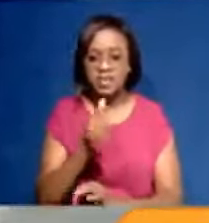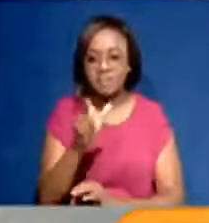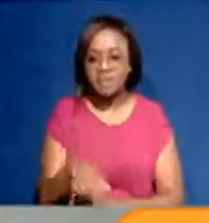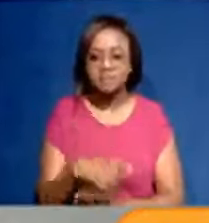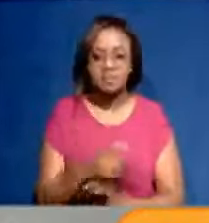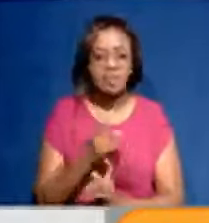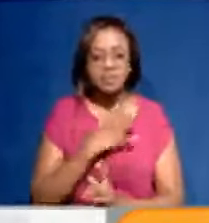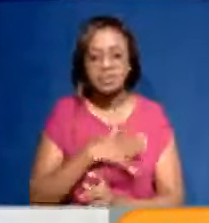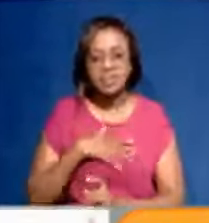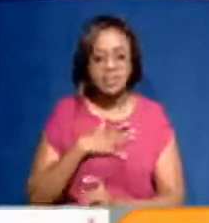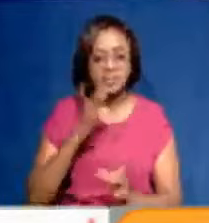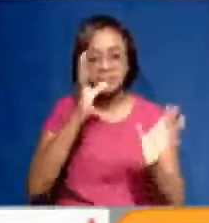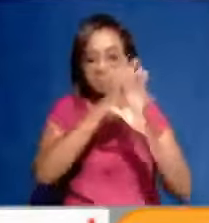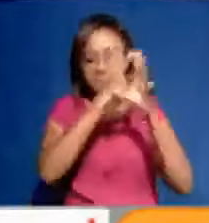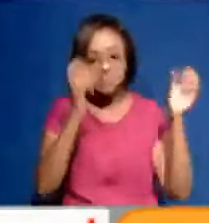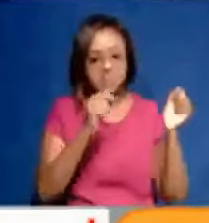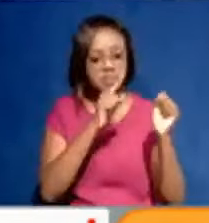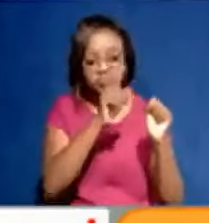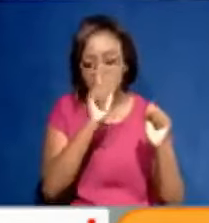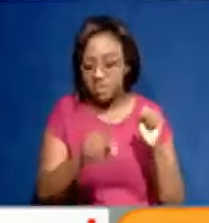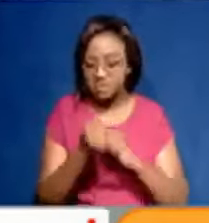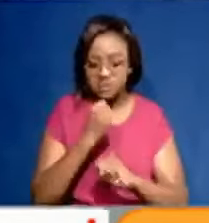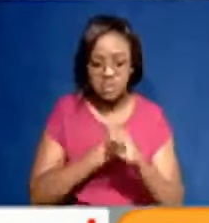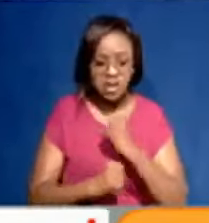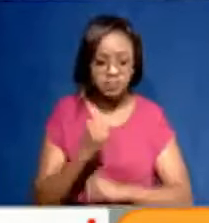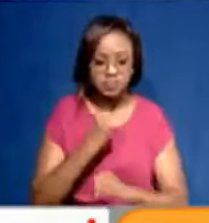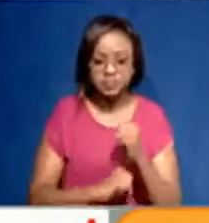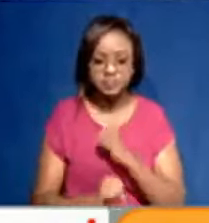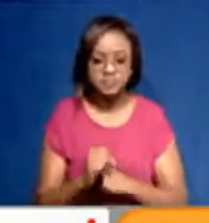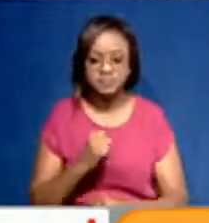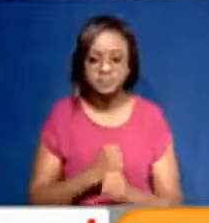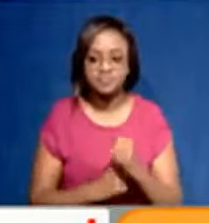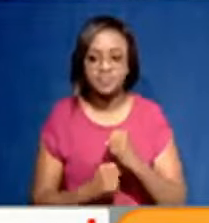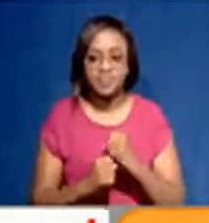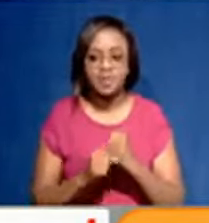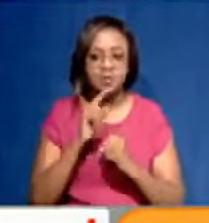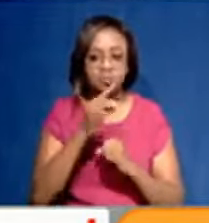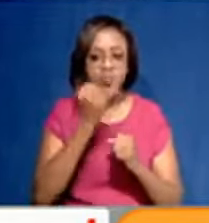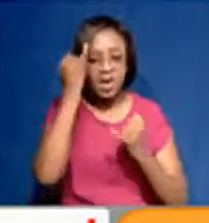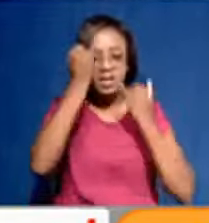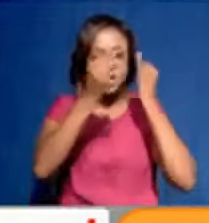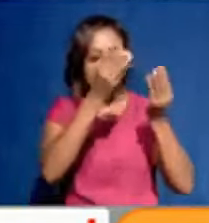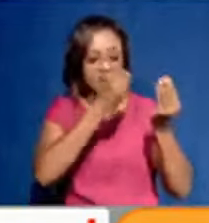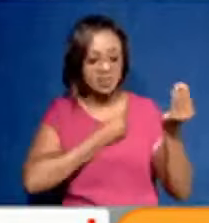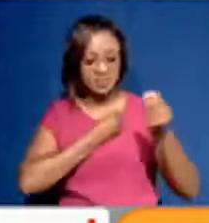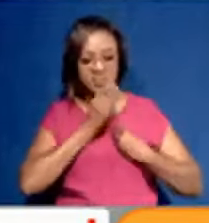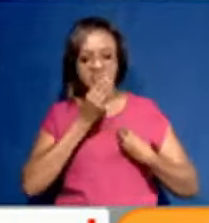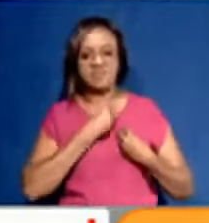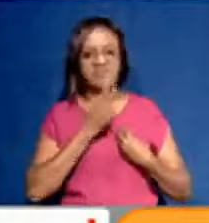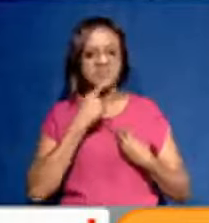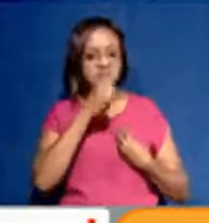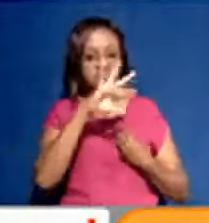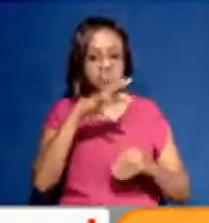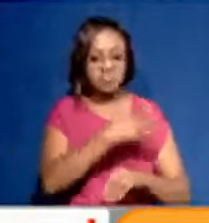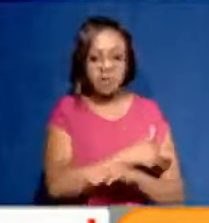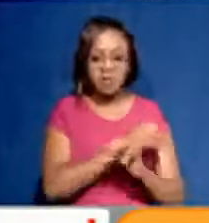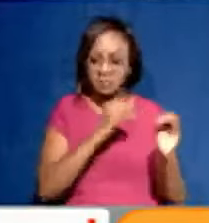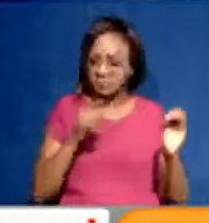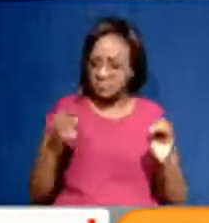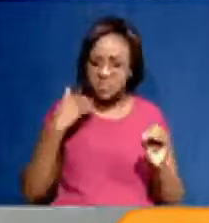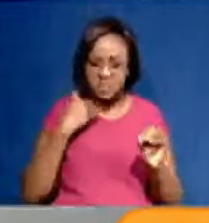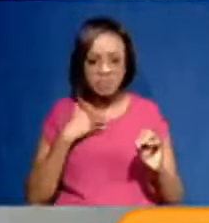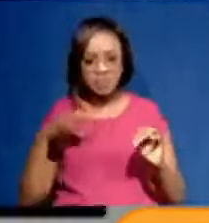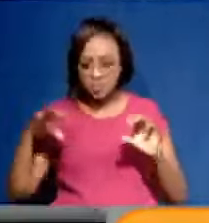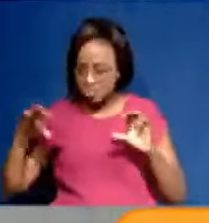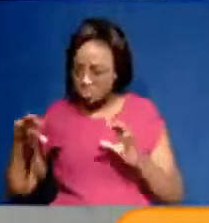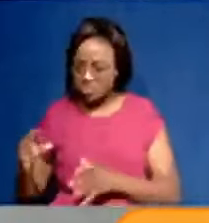wait any further. You need to take an action. Don't suggest to us that you are less powerful than a bandit.